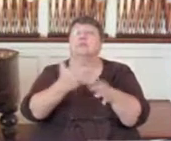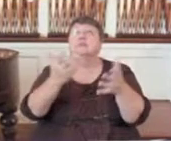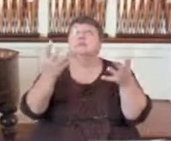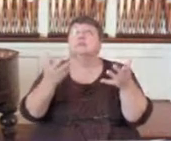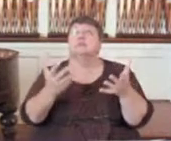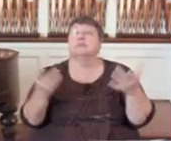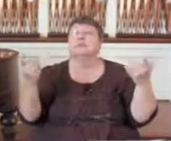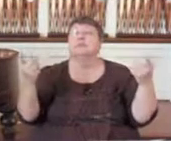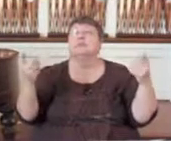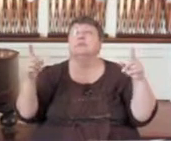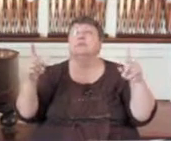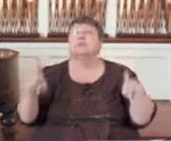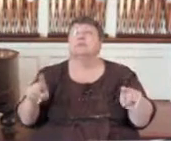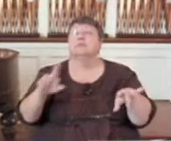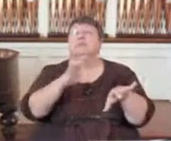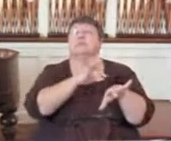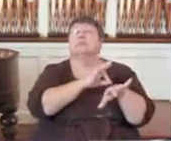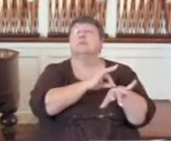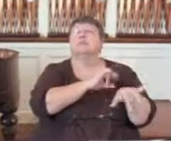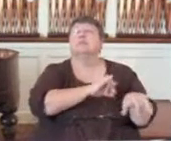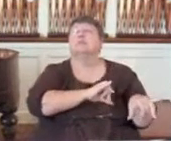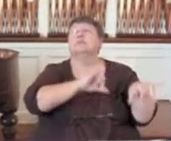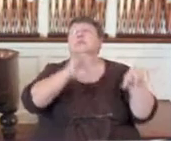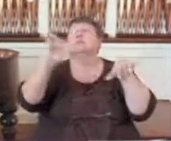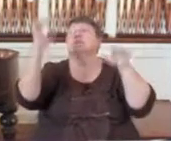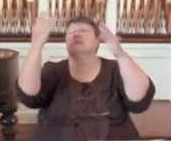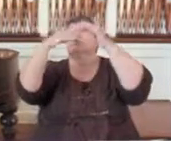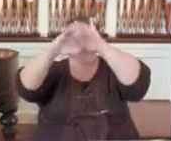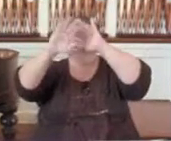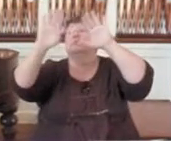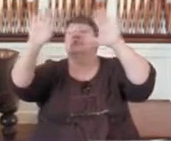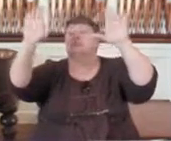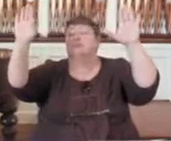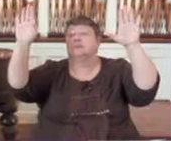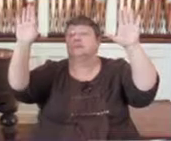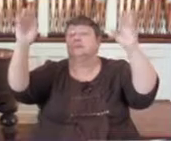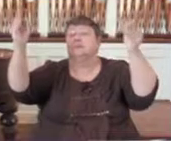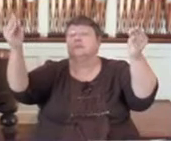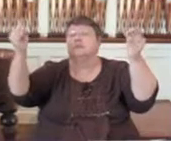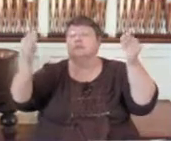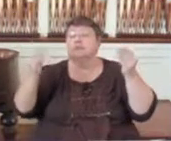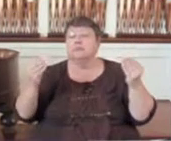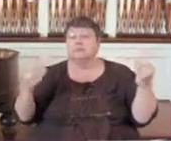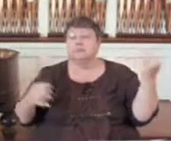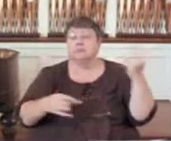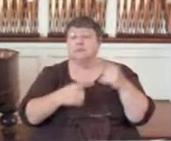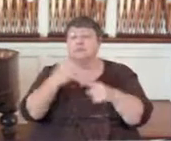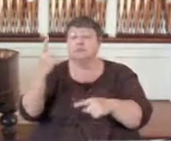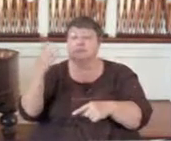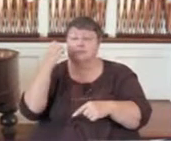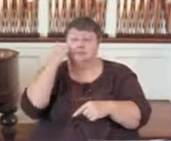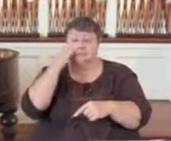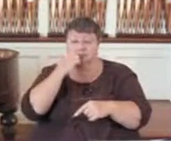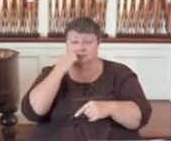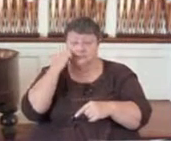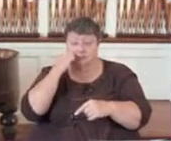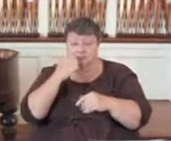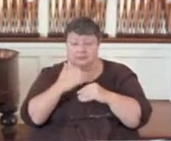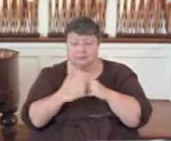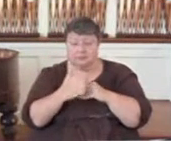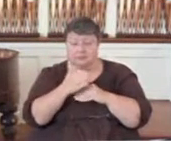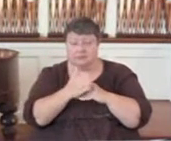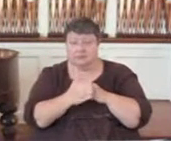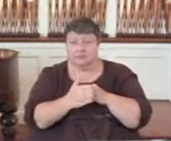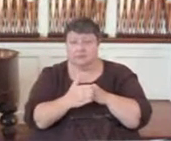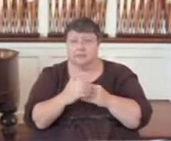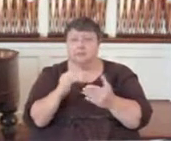come, thy will be done, on earth as it is in heaven. Give us this day our